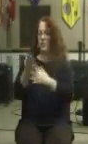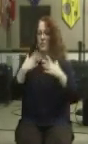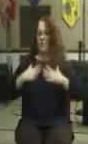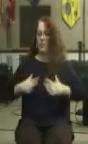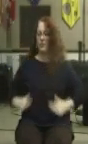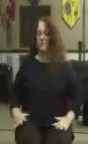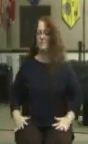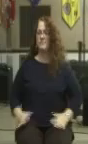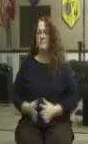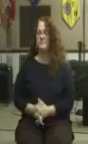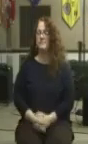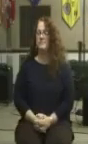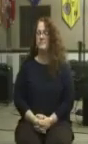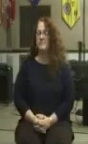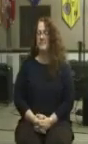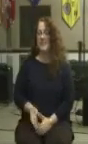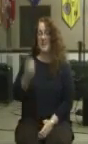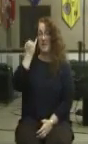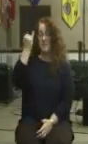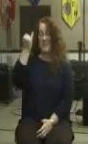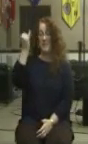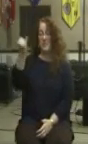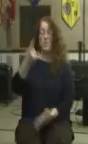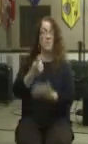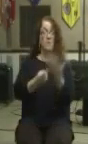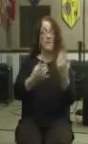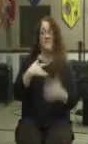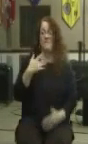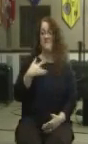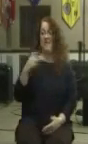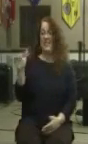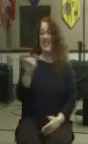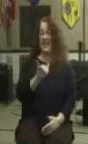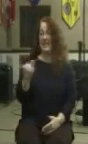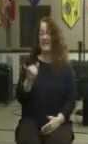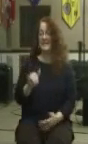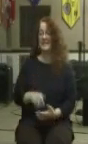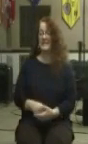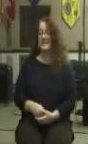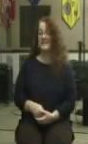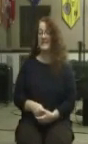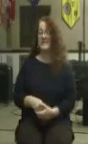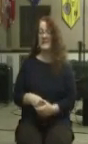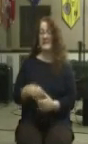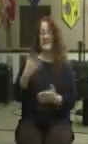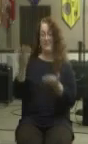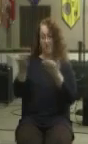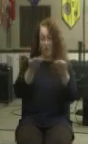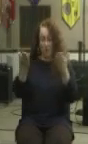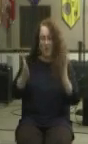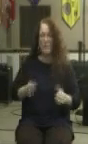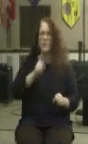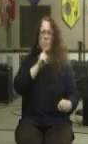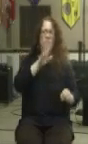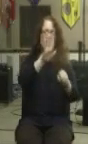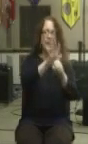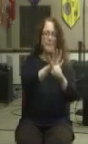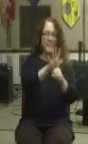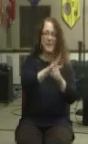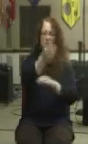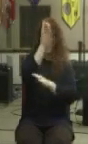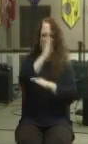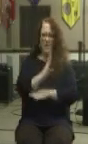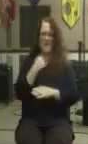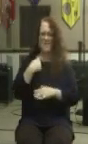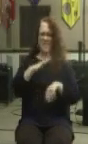just permeate through you? You imagine what that would feel like? That even the waiter is